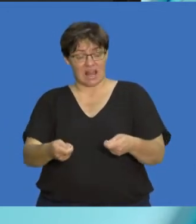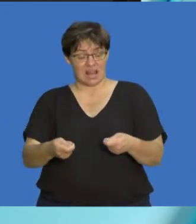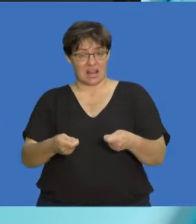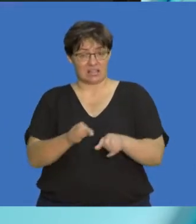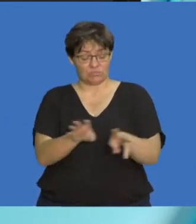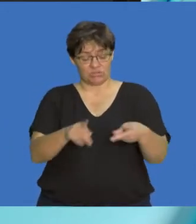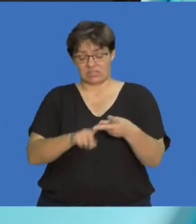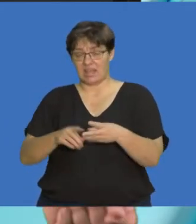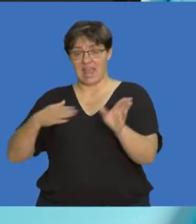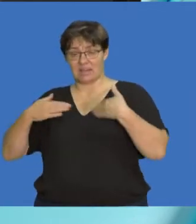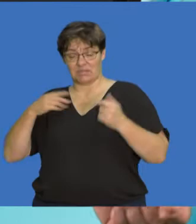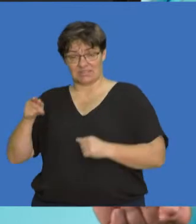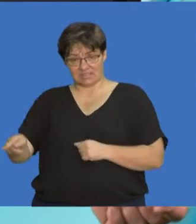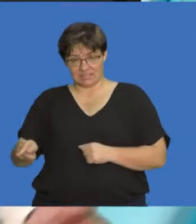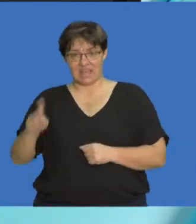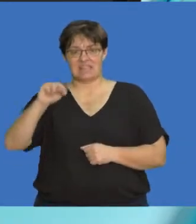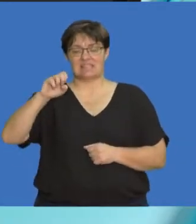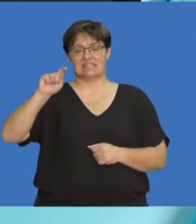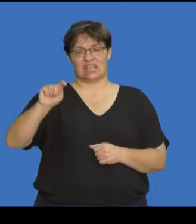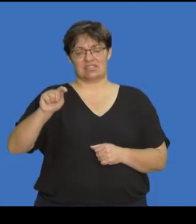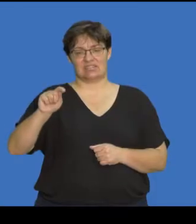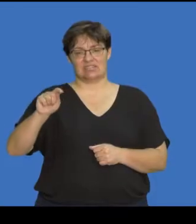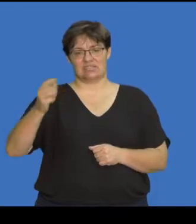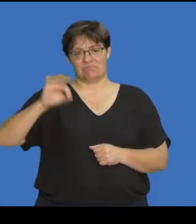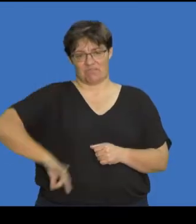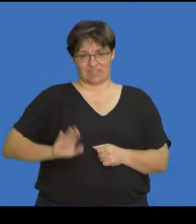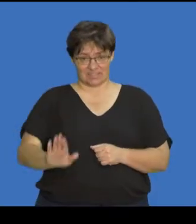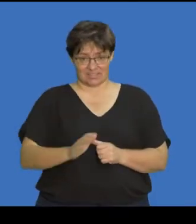related to your net profit. Okay.